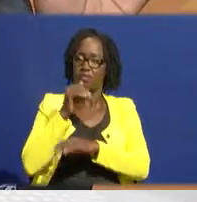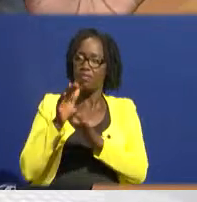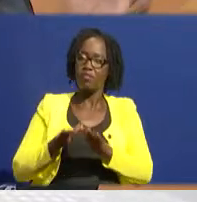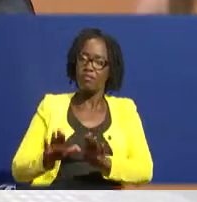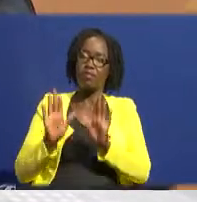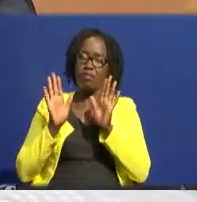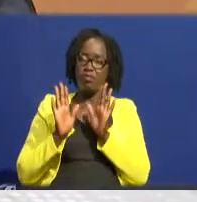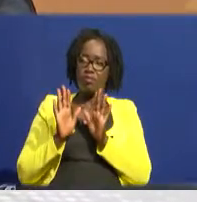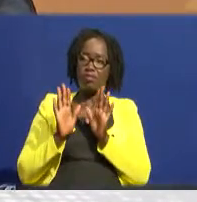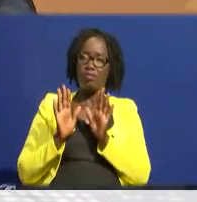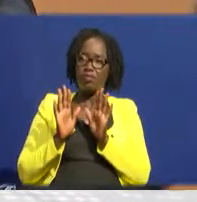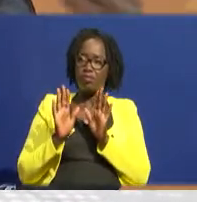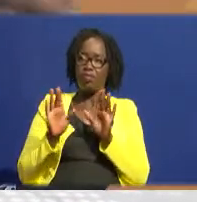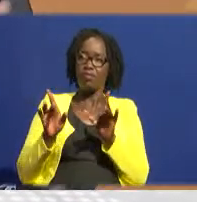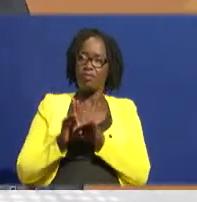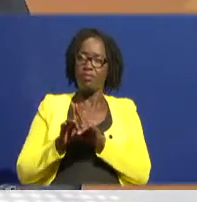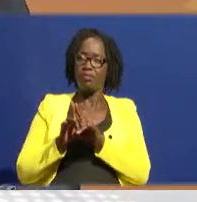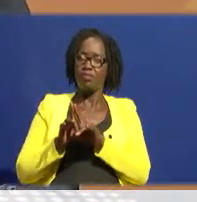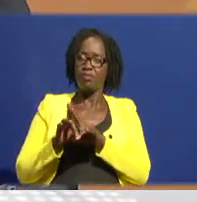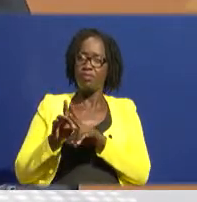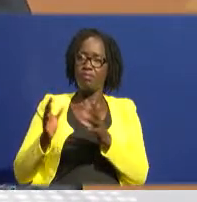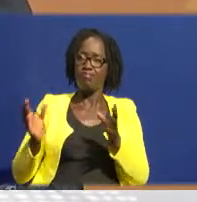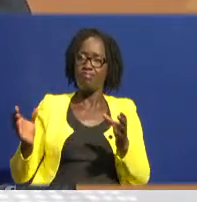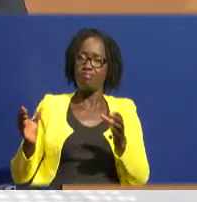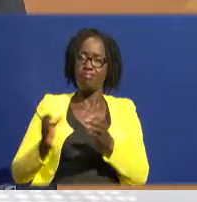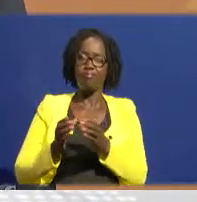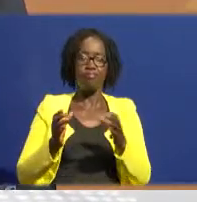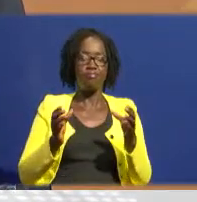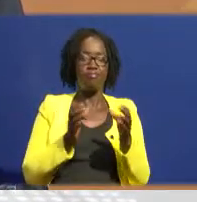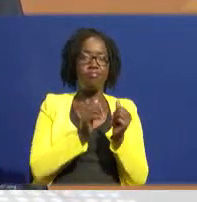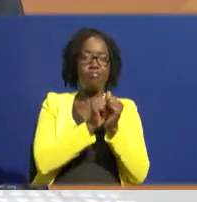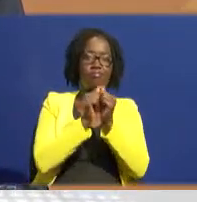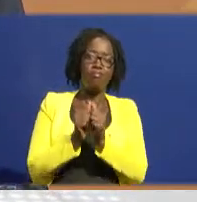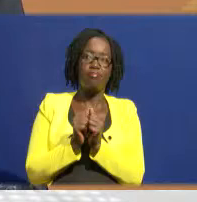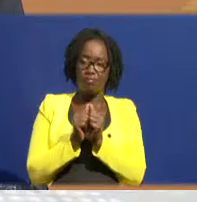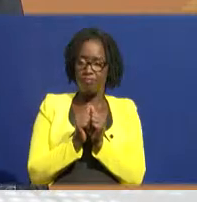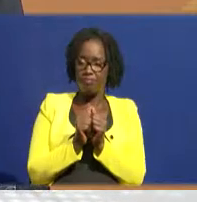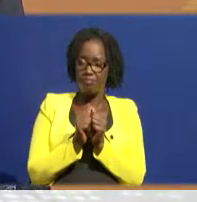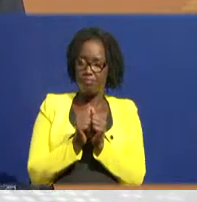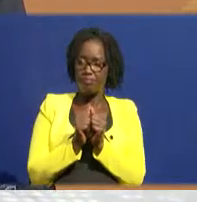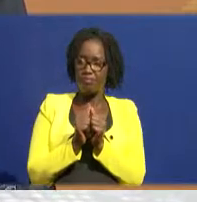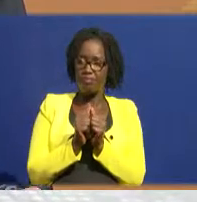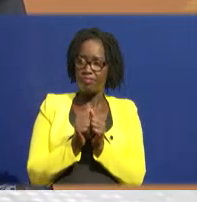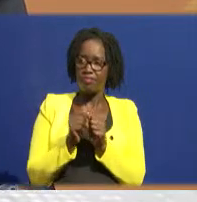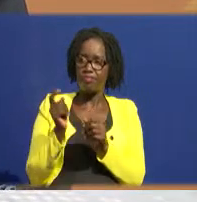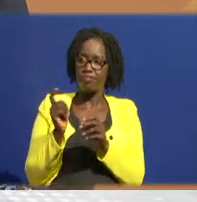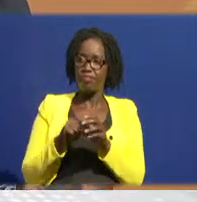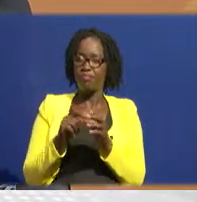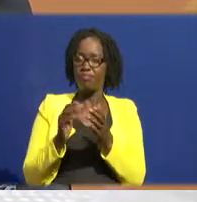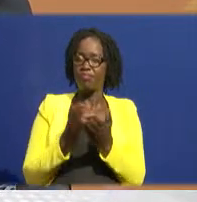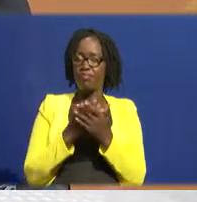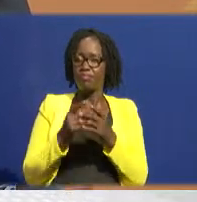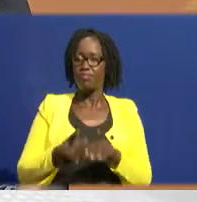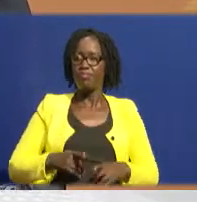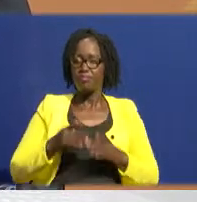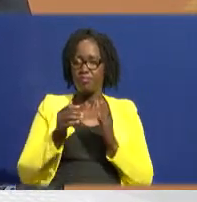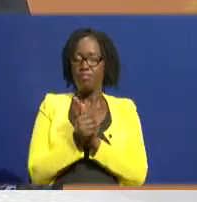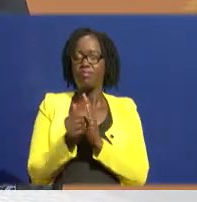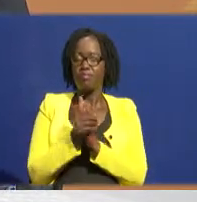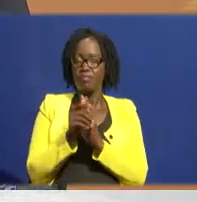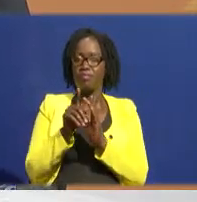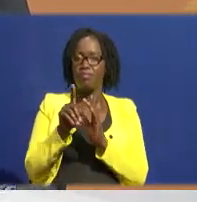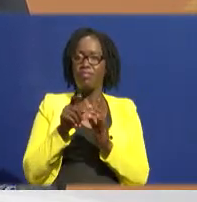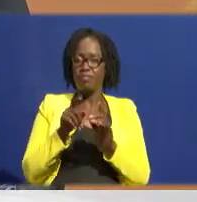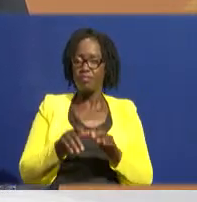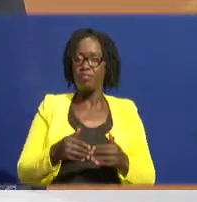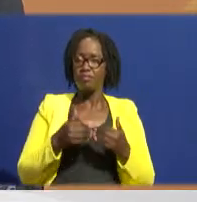them be. We still pull them together and we induct them on some of the life skills that they need to have as